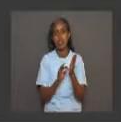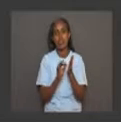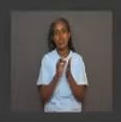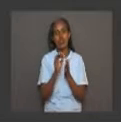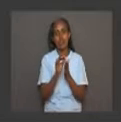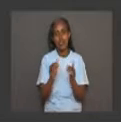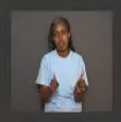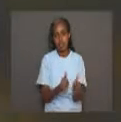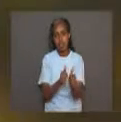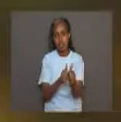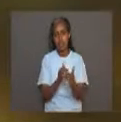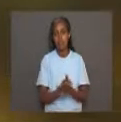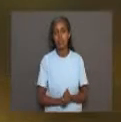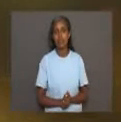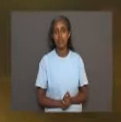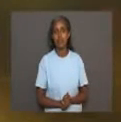numerical sequence.